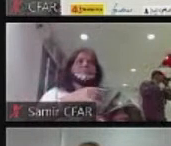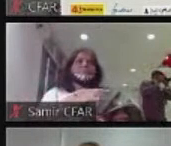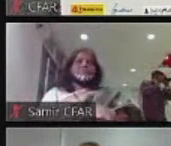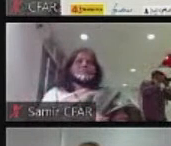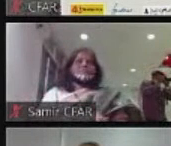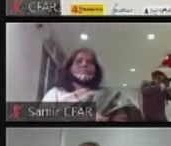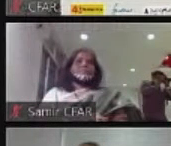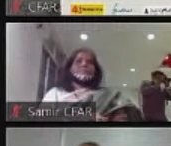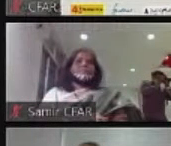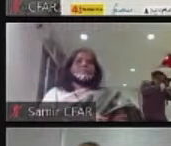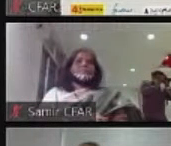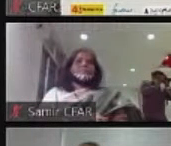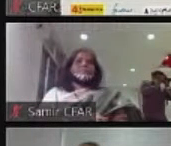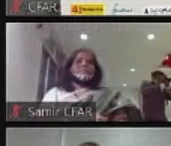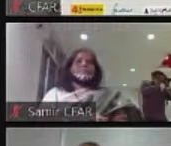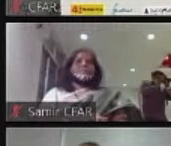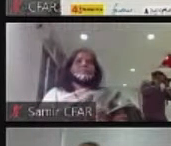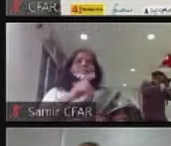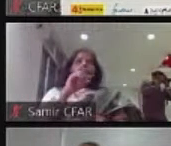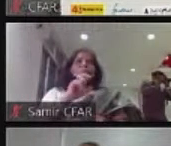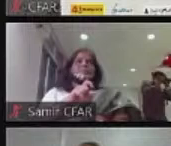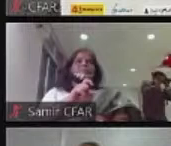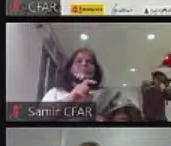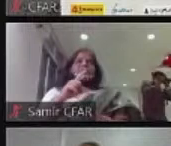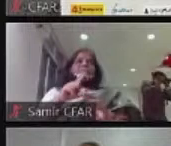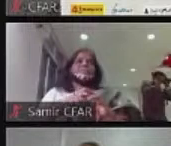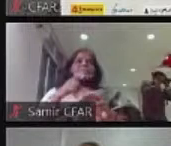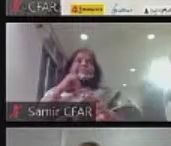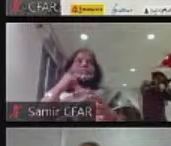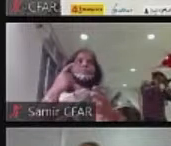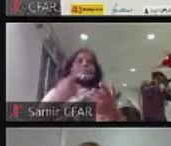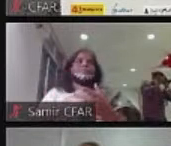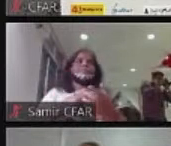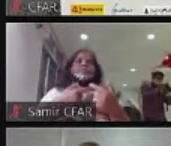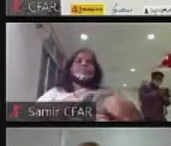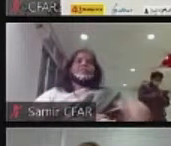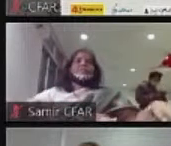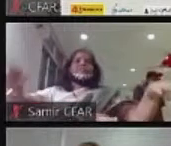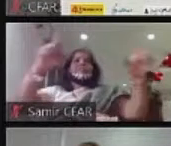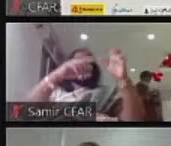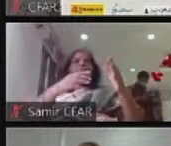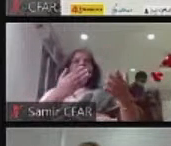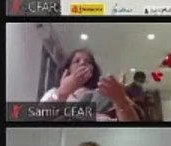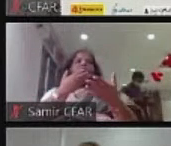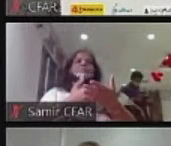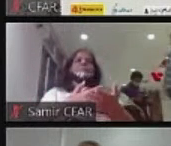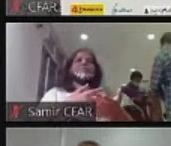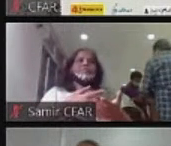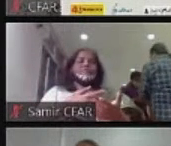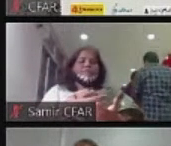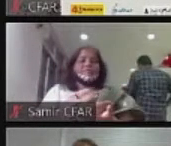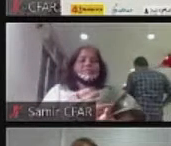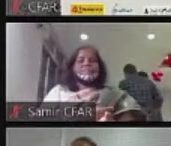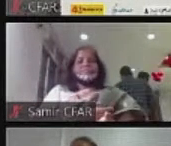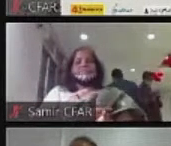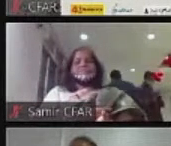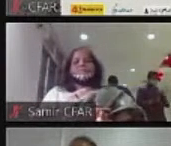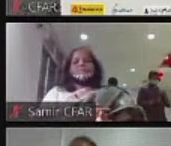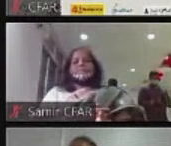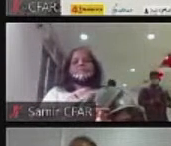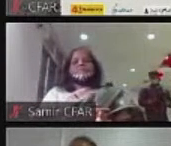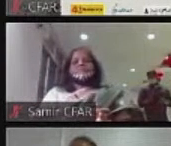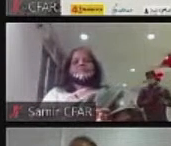and it's and I would like to thank CFAR team and